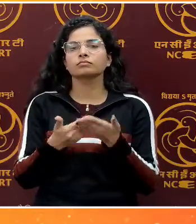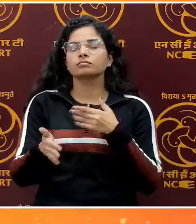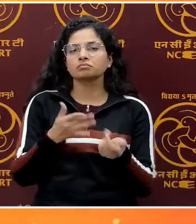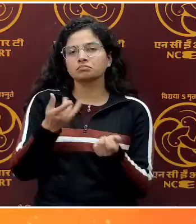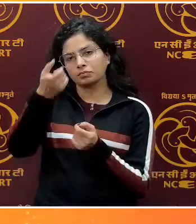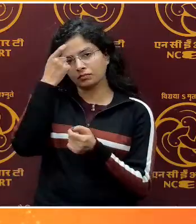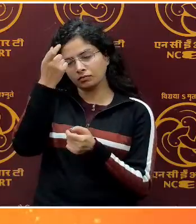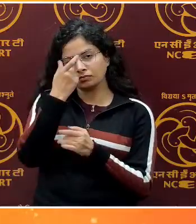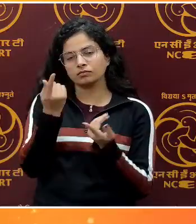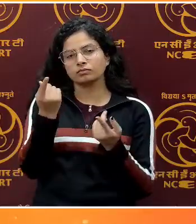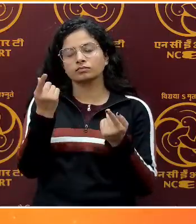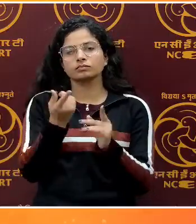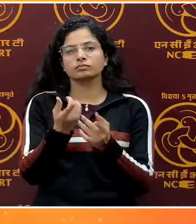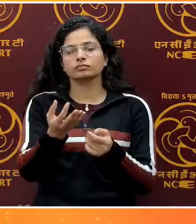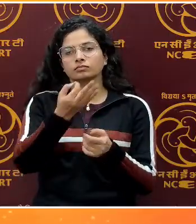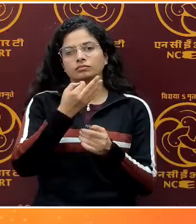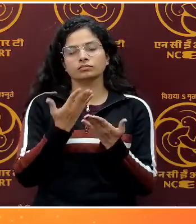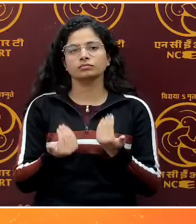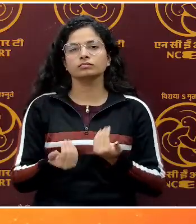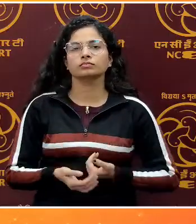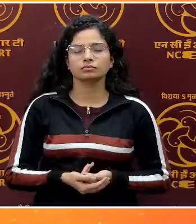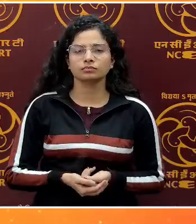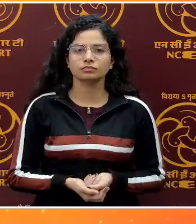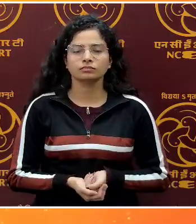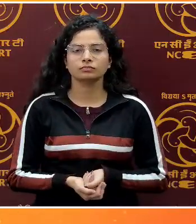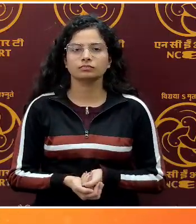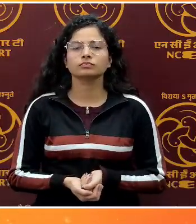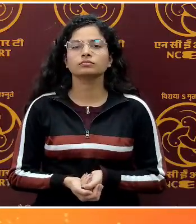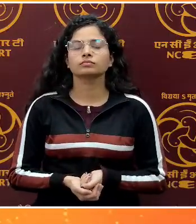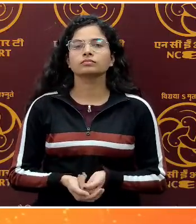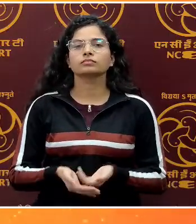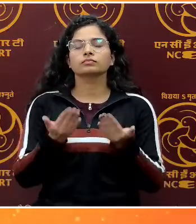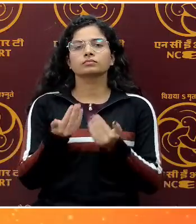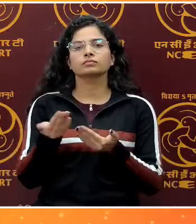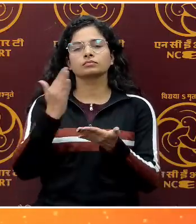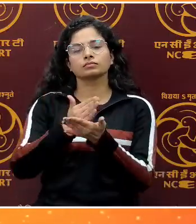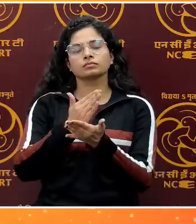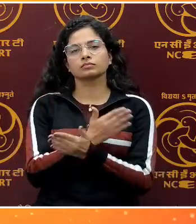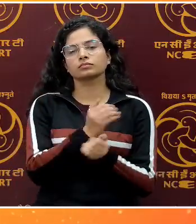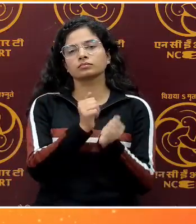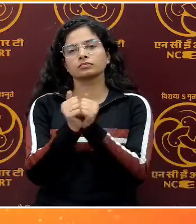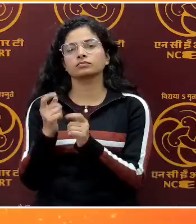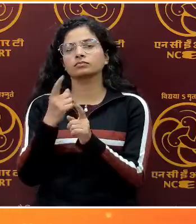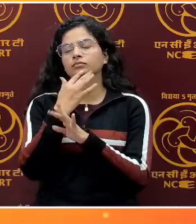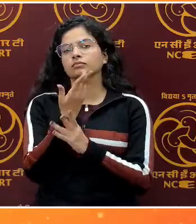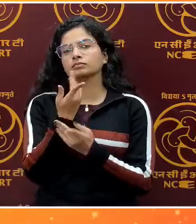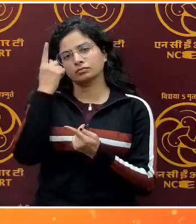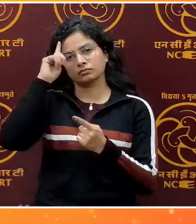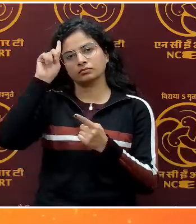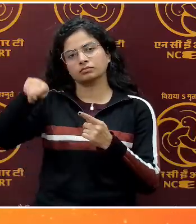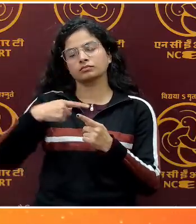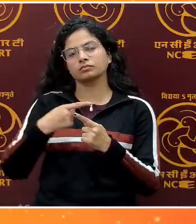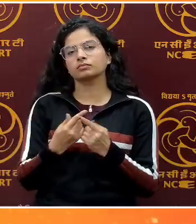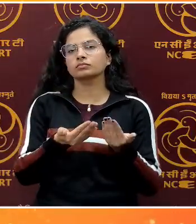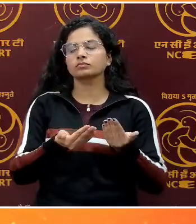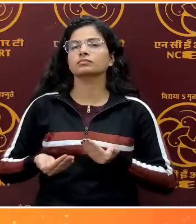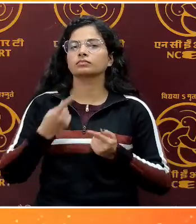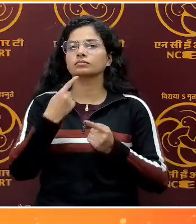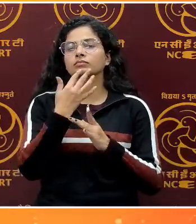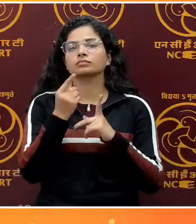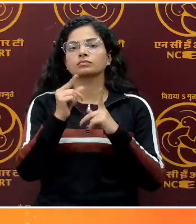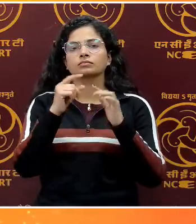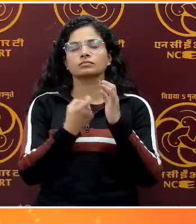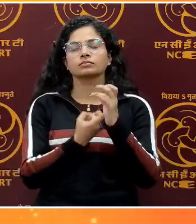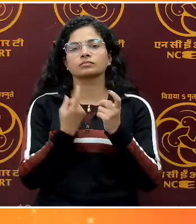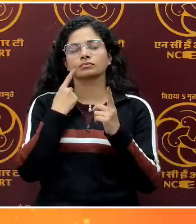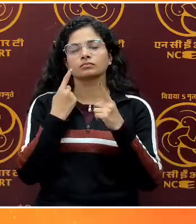be encountering in learning the chapter. Now for this session, we are joined by our experts. So please welcome Ms. Priti